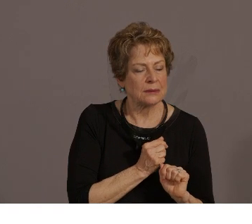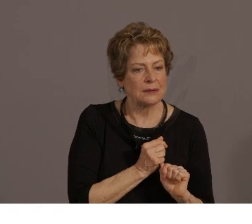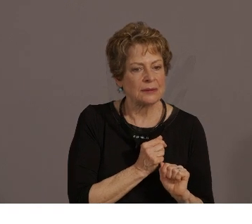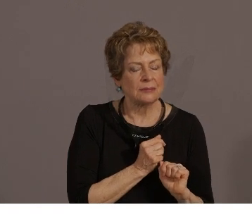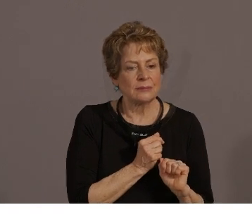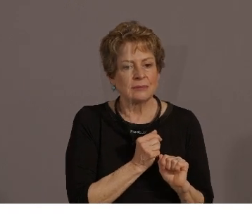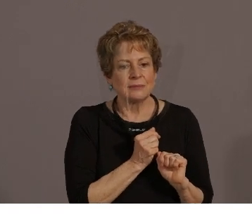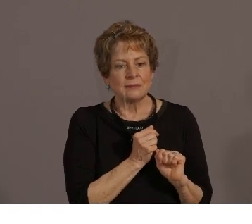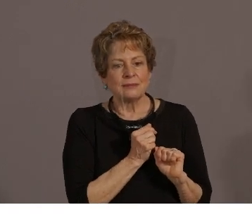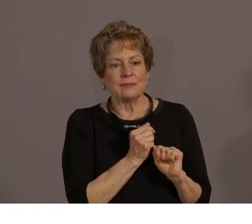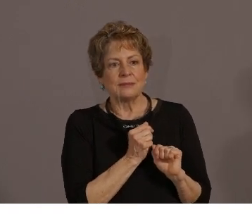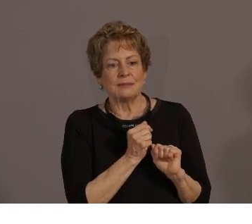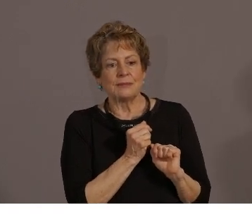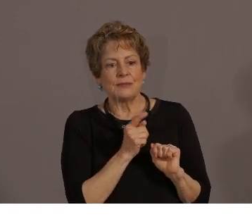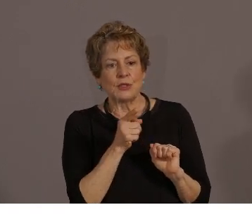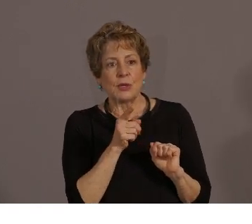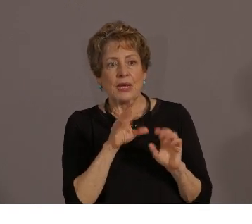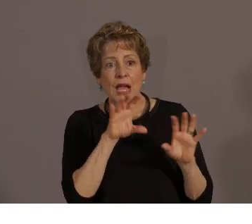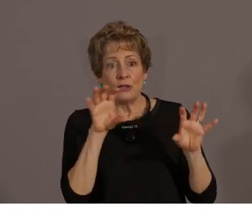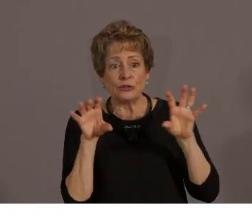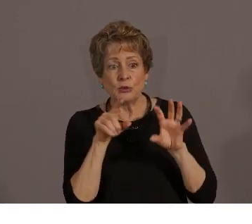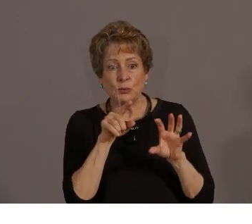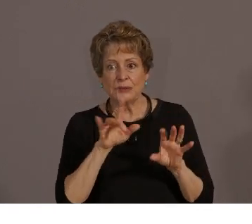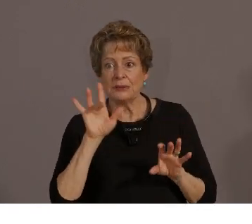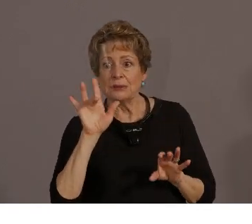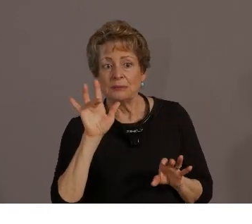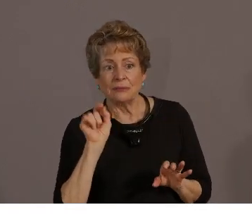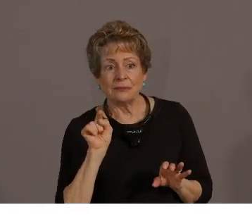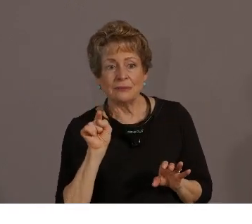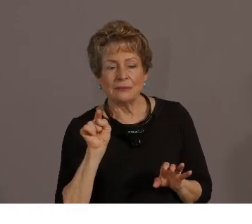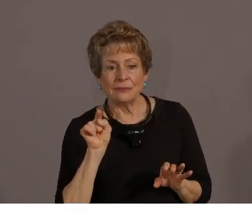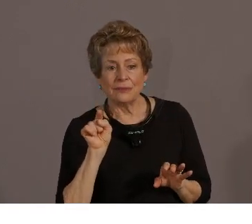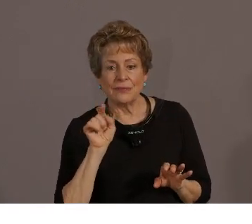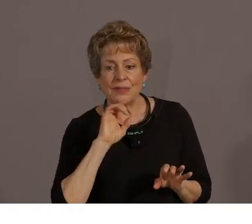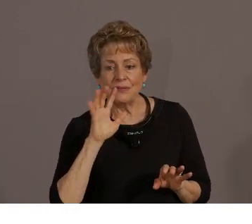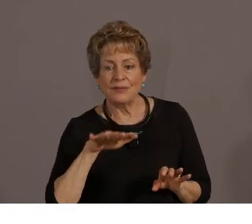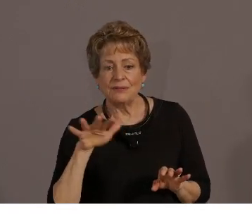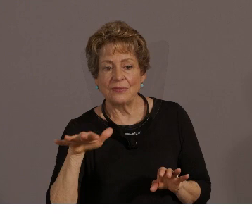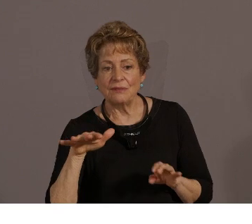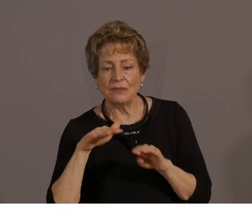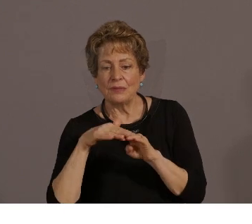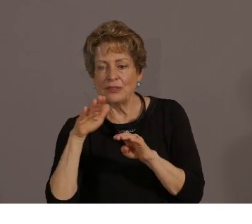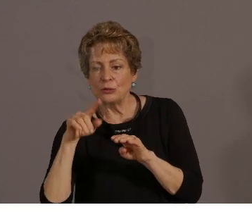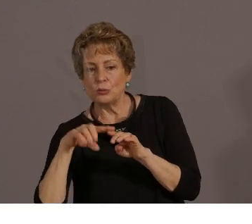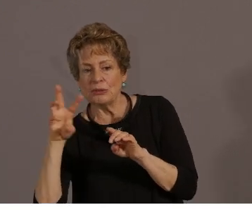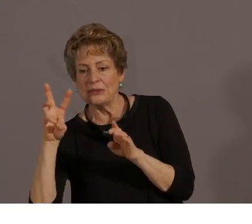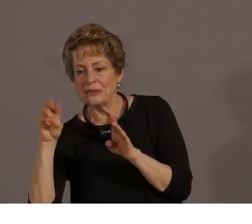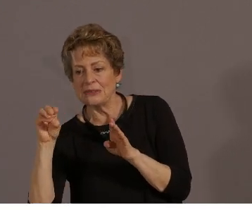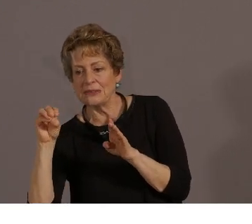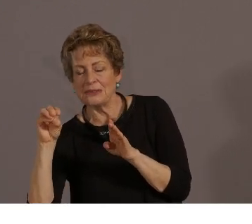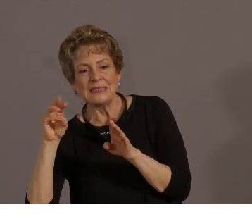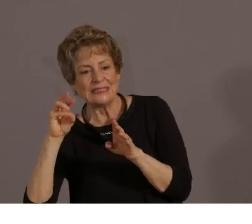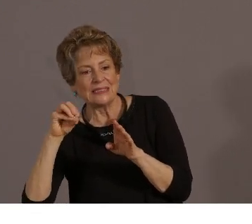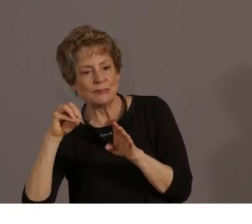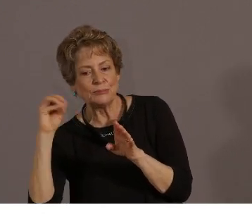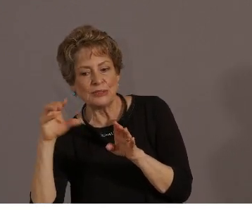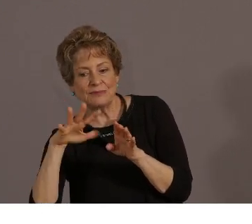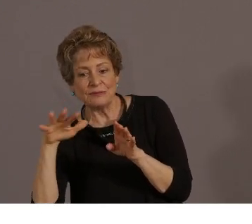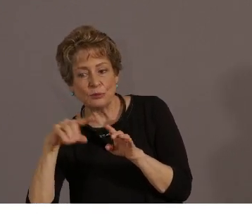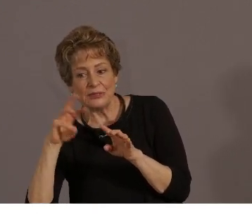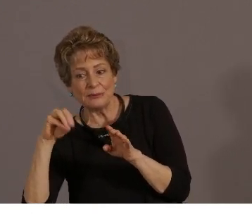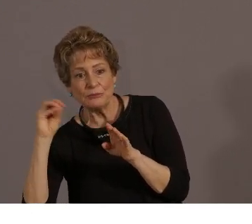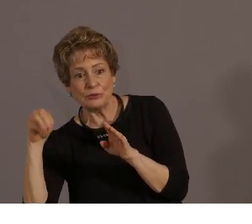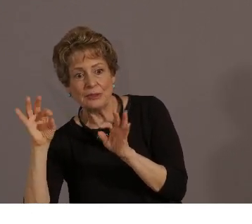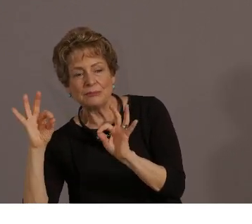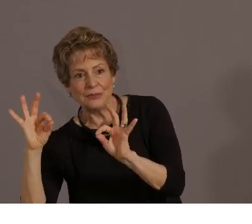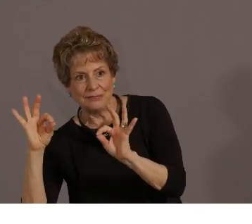hits 55 to 60% of the age group vaccinated. This is also filterable by county. So if you wanted to see what